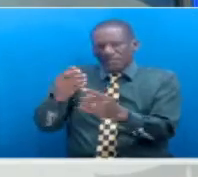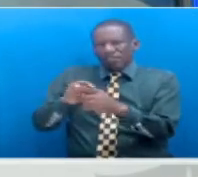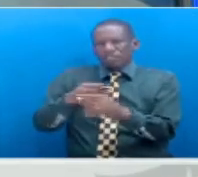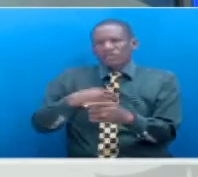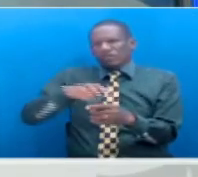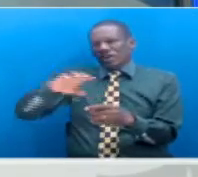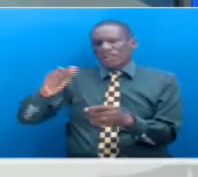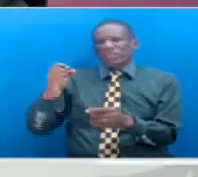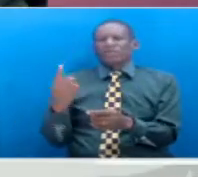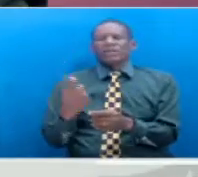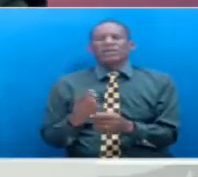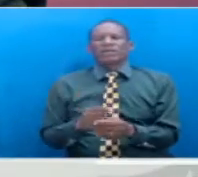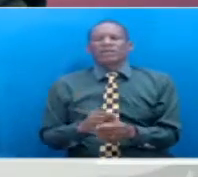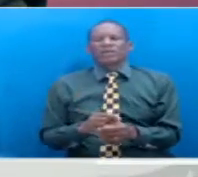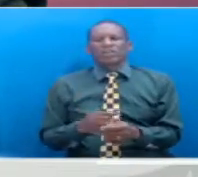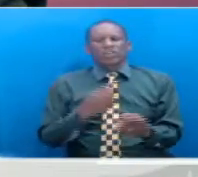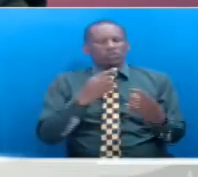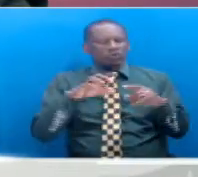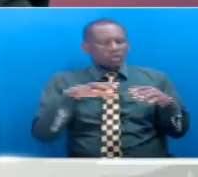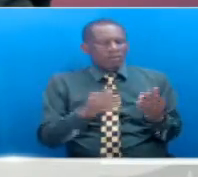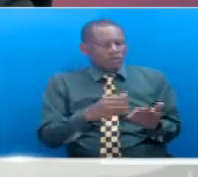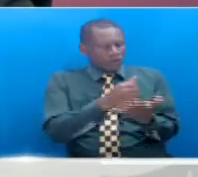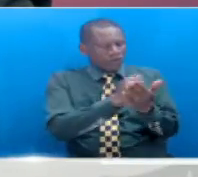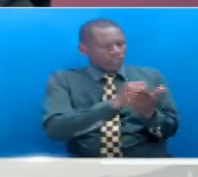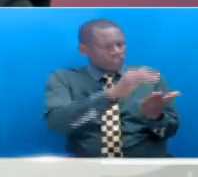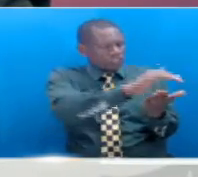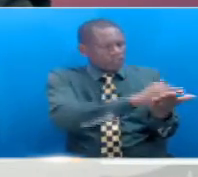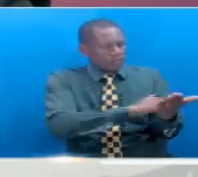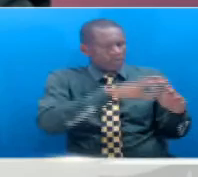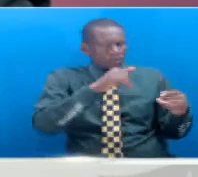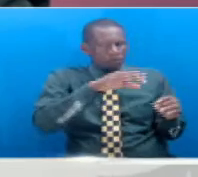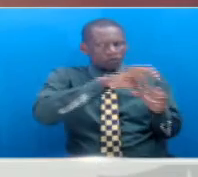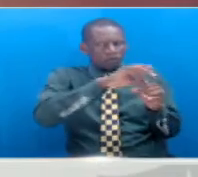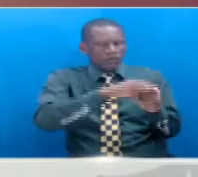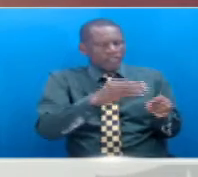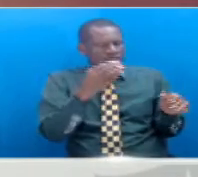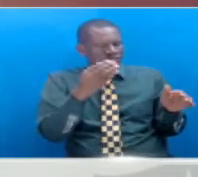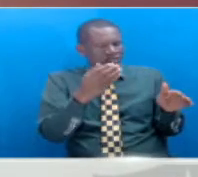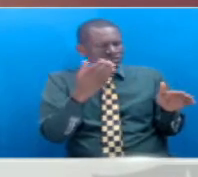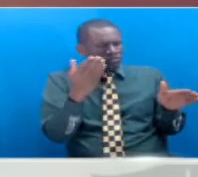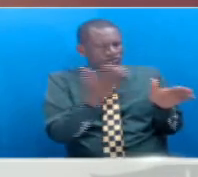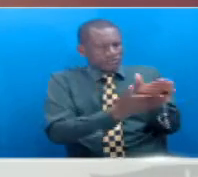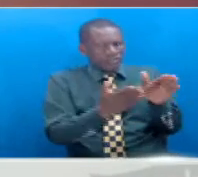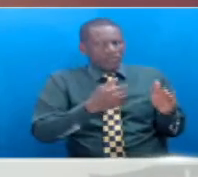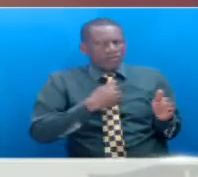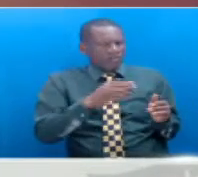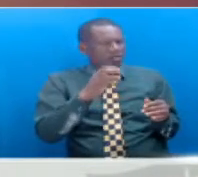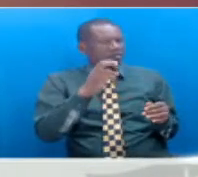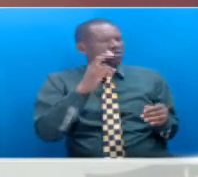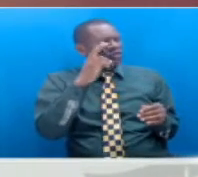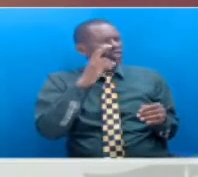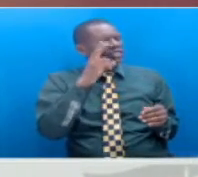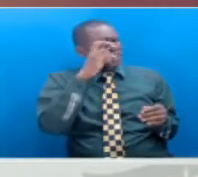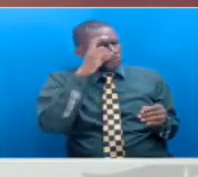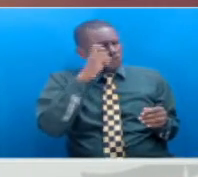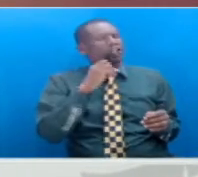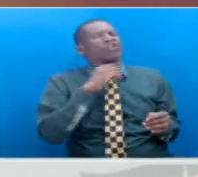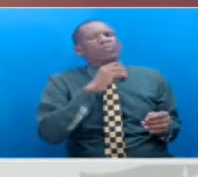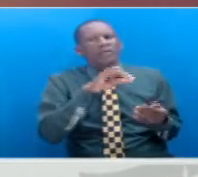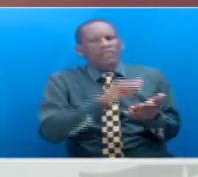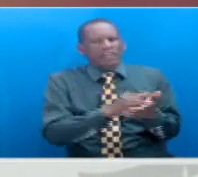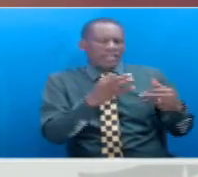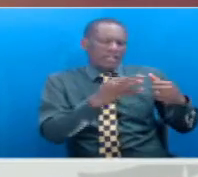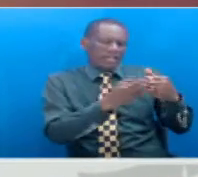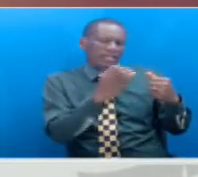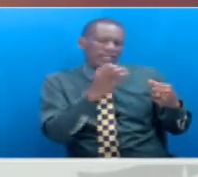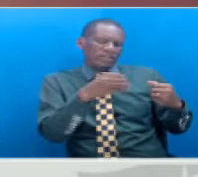extra one. Okay. Yeah. You talked about the audit report on the voters register. There had been some allegations early on that some 800,000